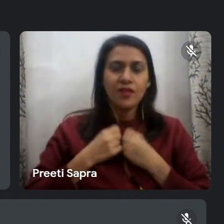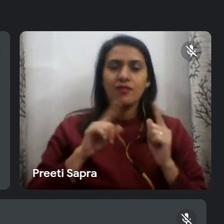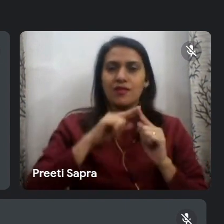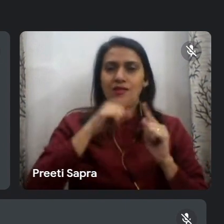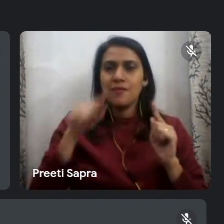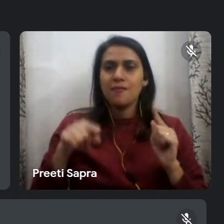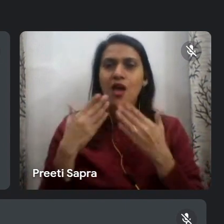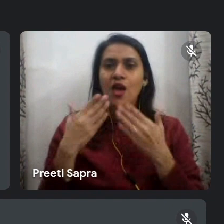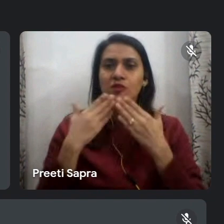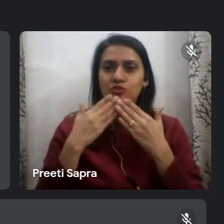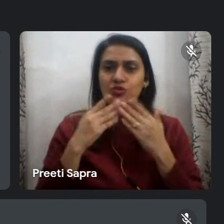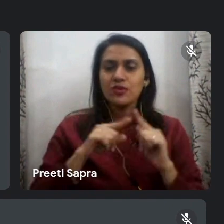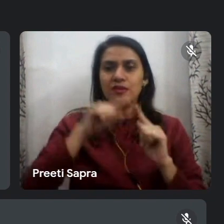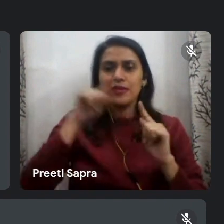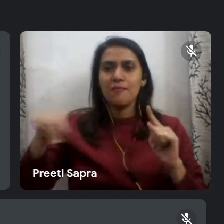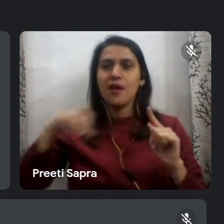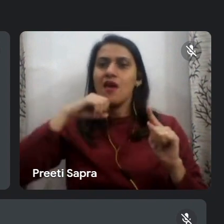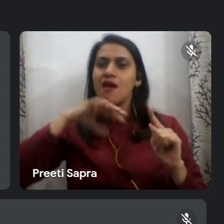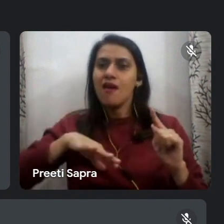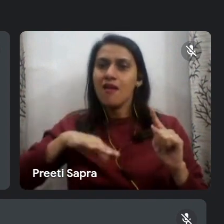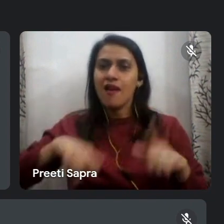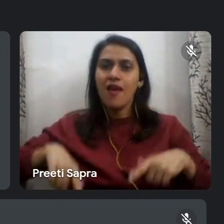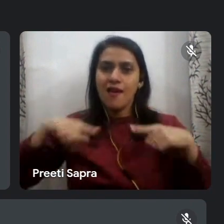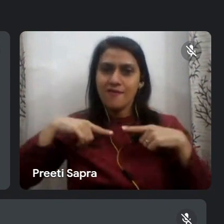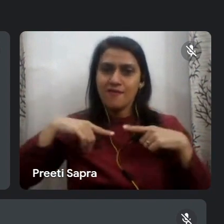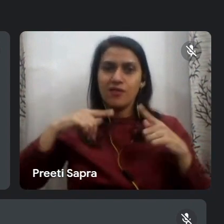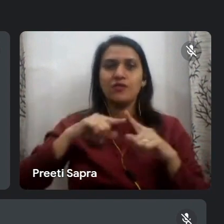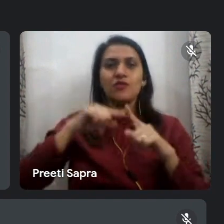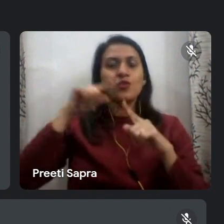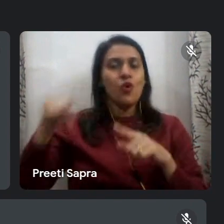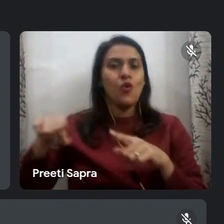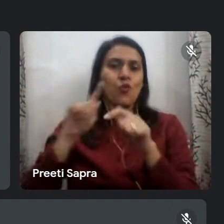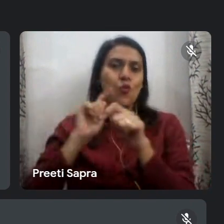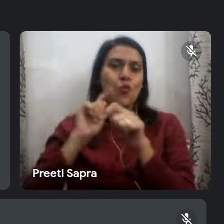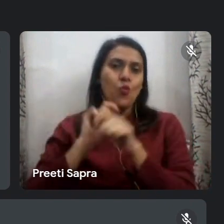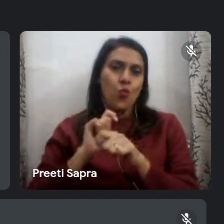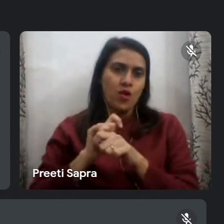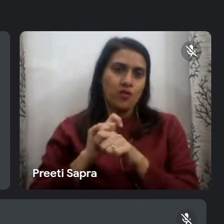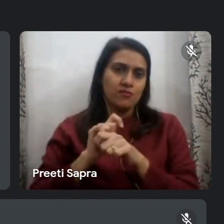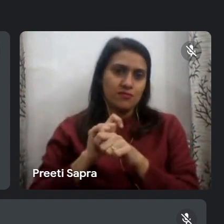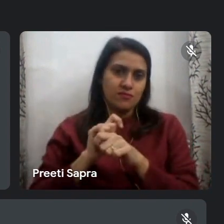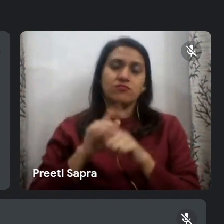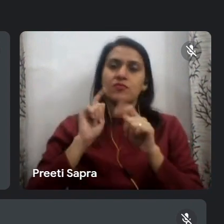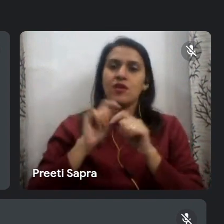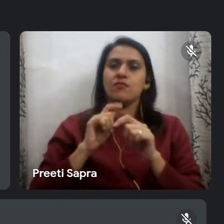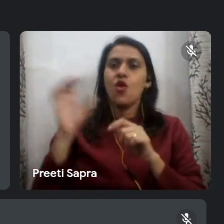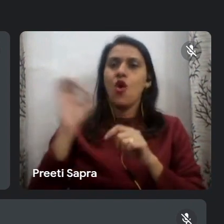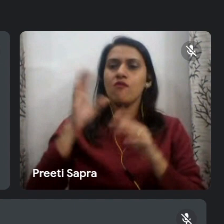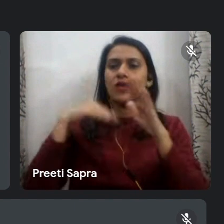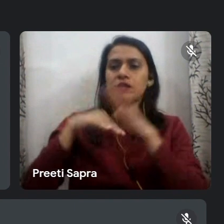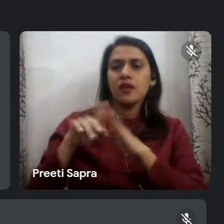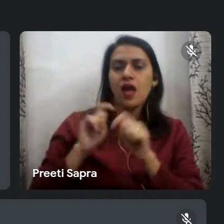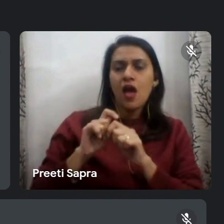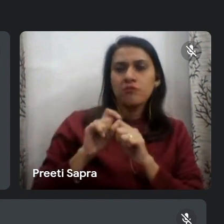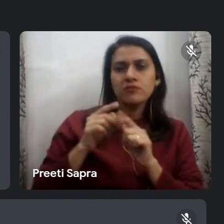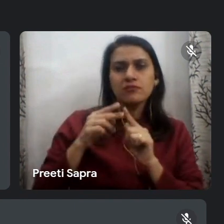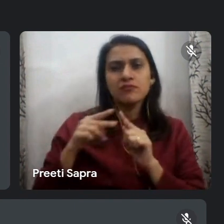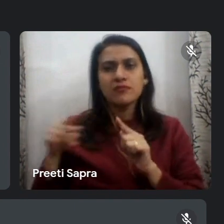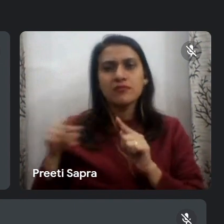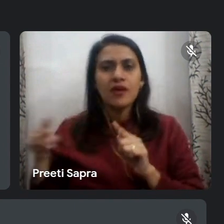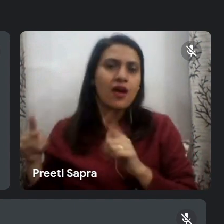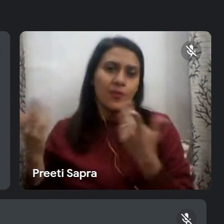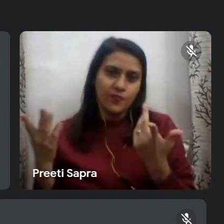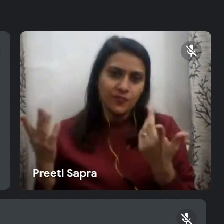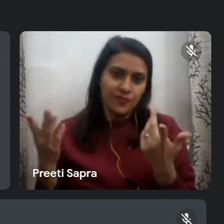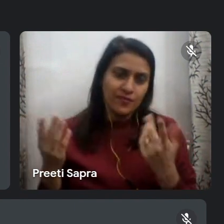my teenage life, and then eventually coming on to work and some of the things that we do at office, and some of the things